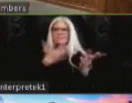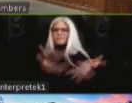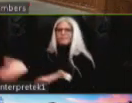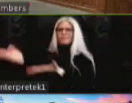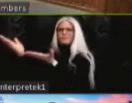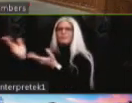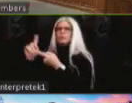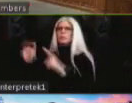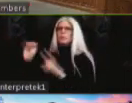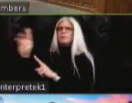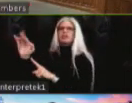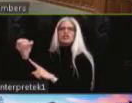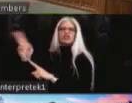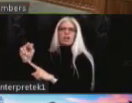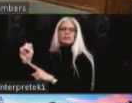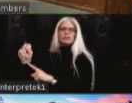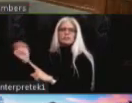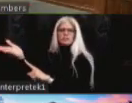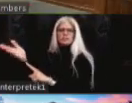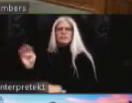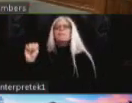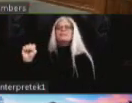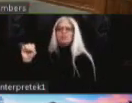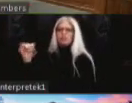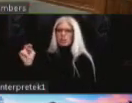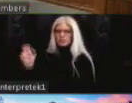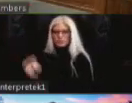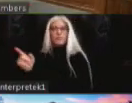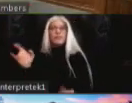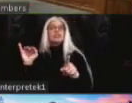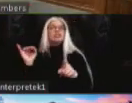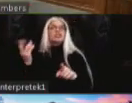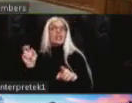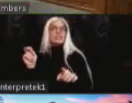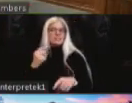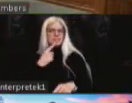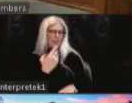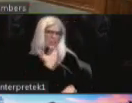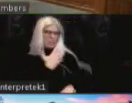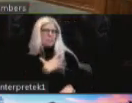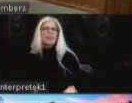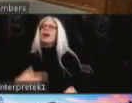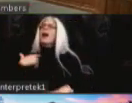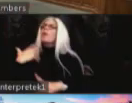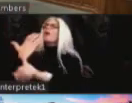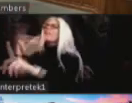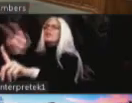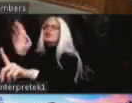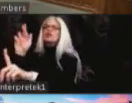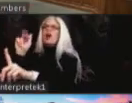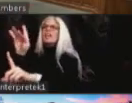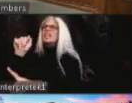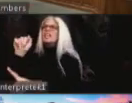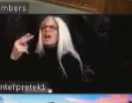Johnson. Thank you, Mayor. I want to thank you, Rakia, and the United Way and all the